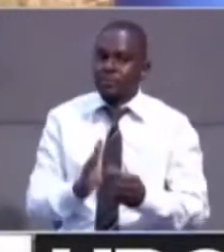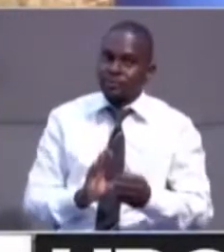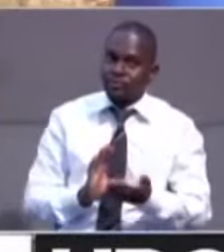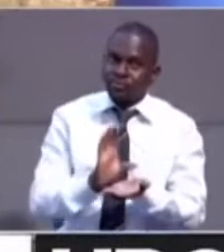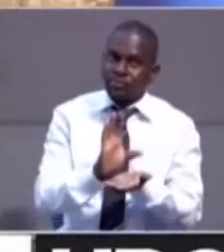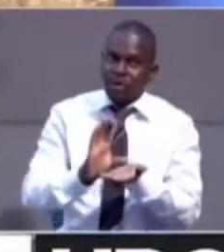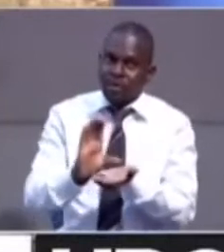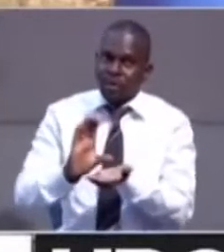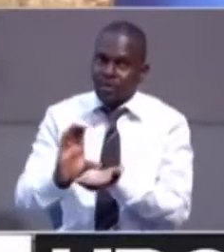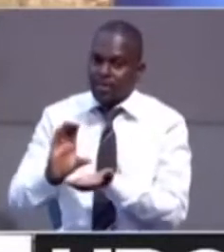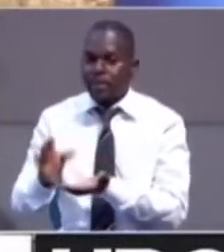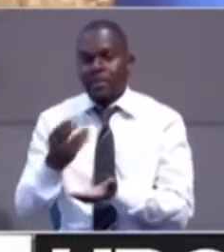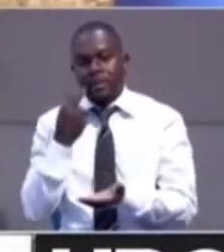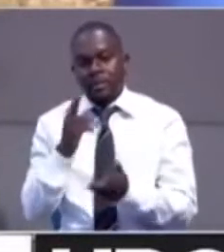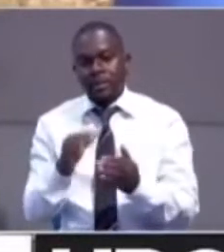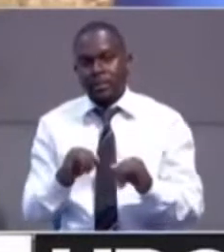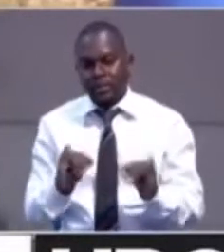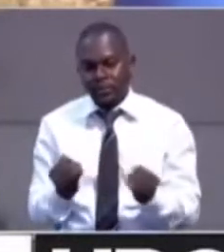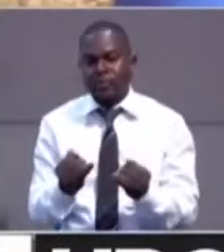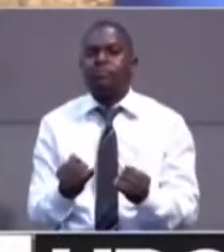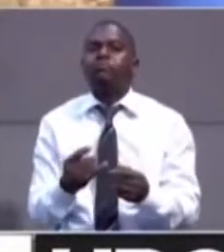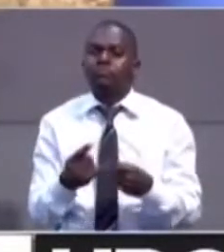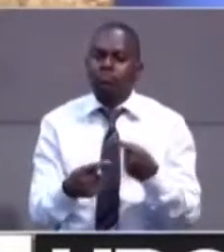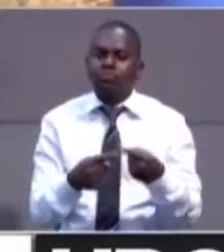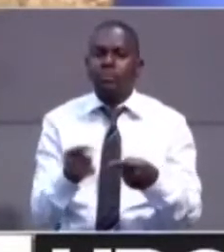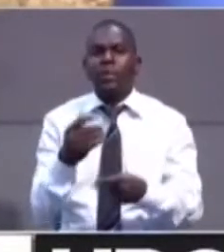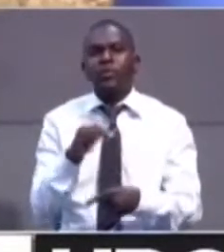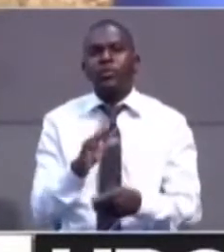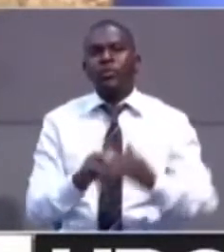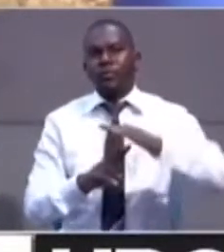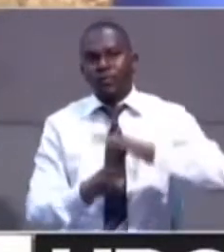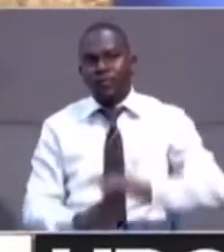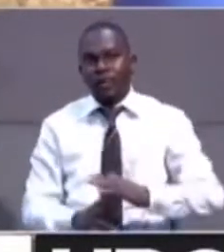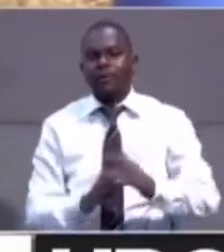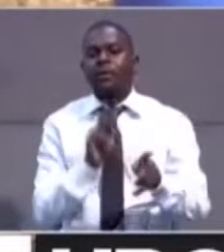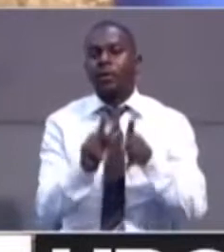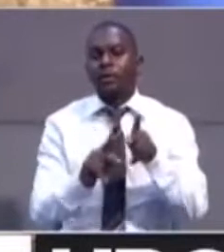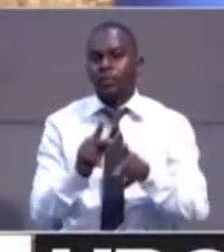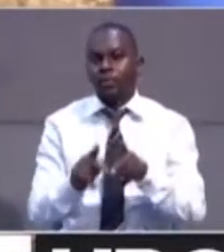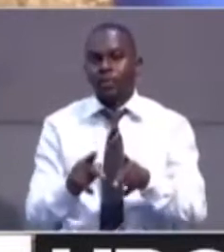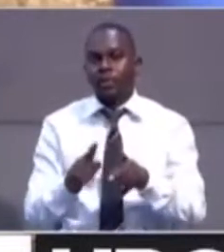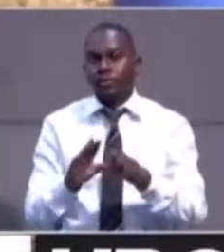aid, or a stimulus package to look at or try to cushion the most vulnerable people.